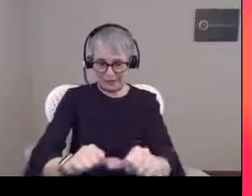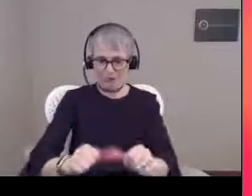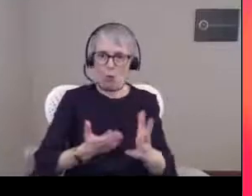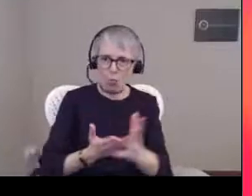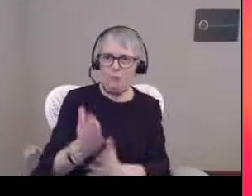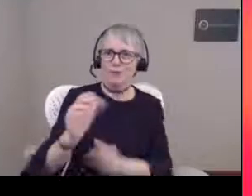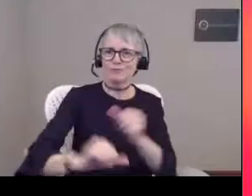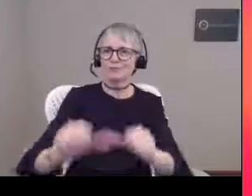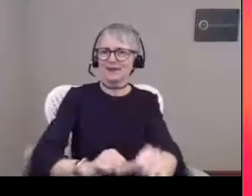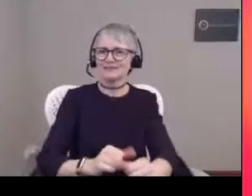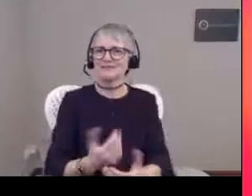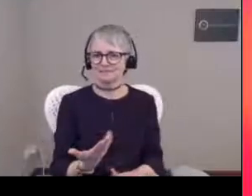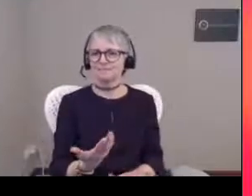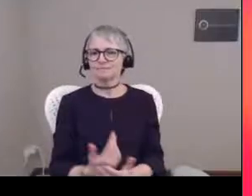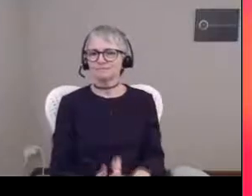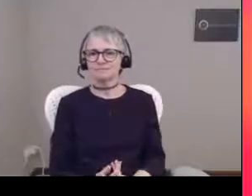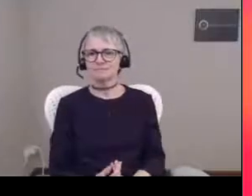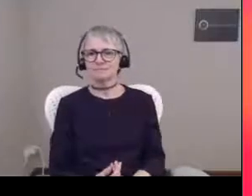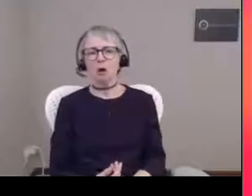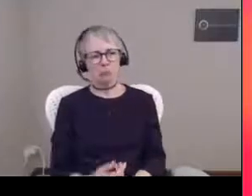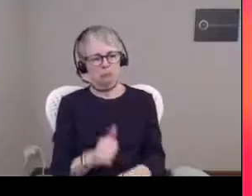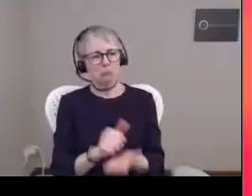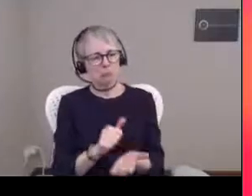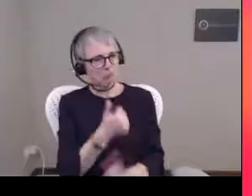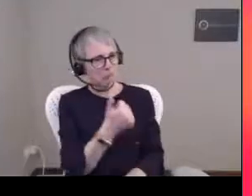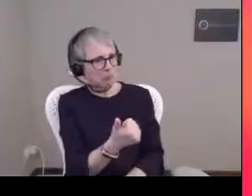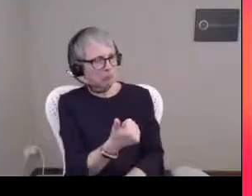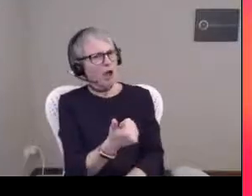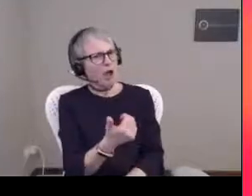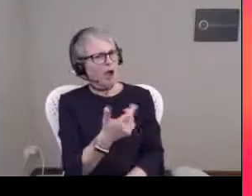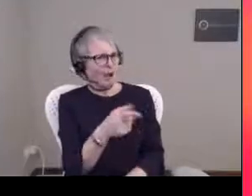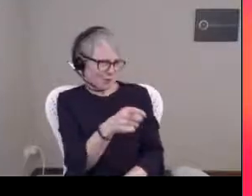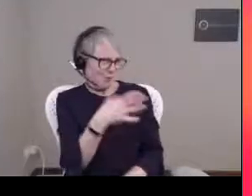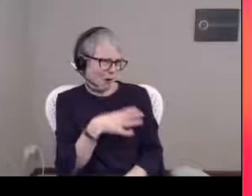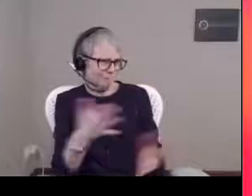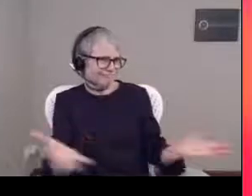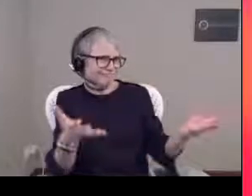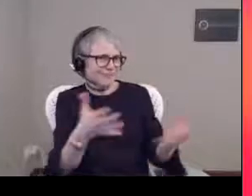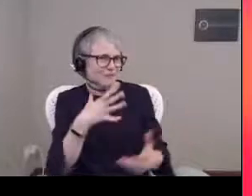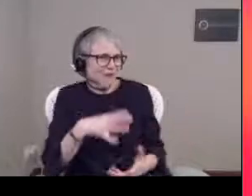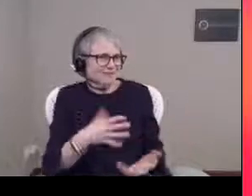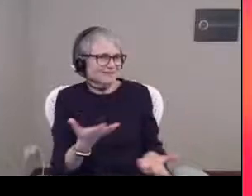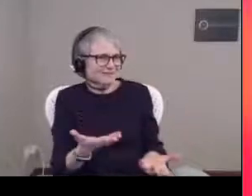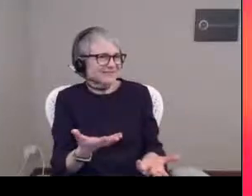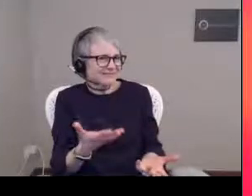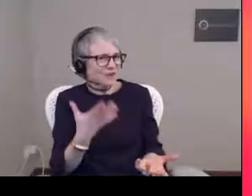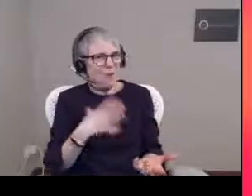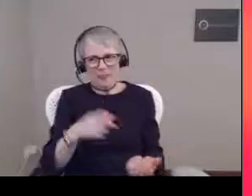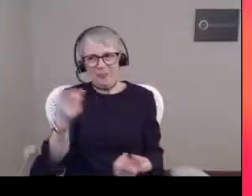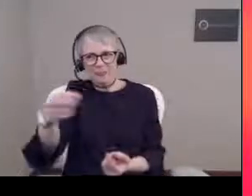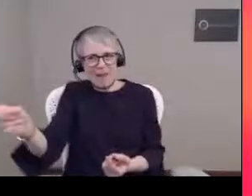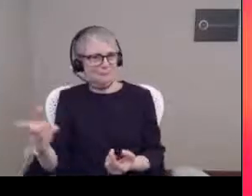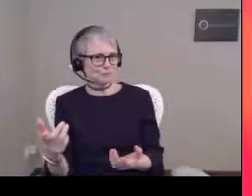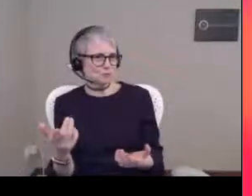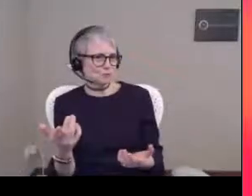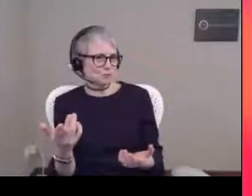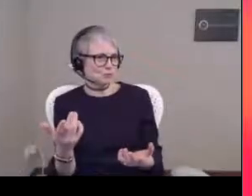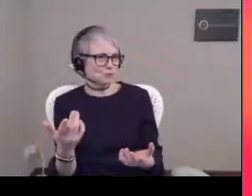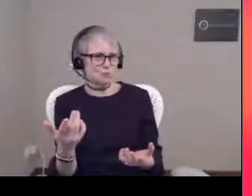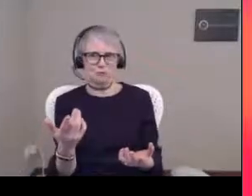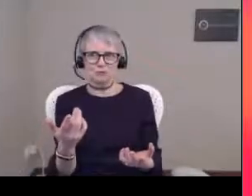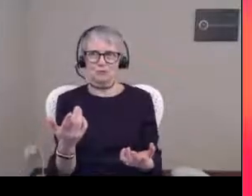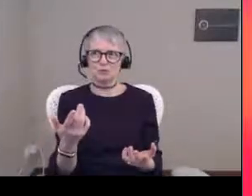questions. Fantastic. And presumably you'd encourage people to do that because you want people to shine in the process, don't you? And better that they have the support they